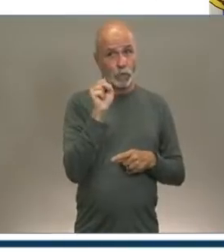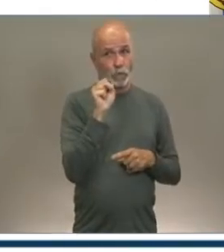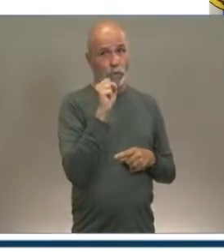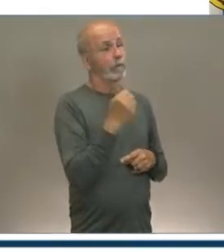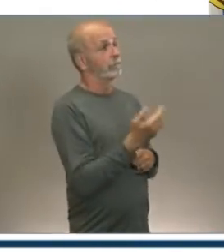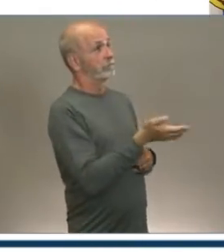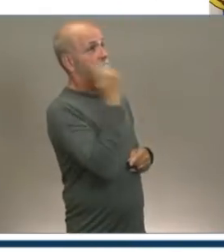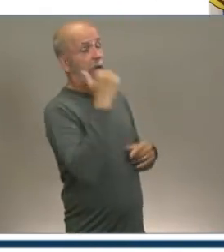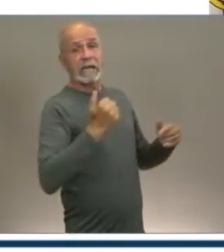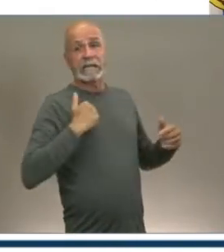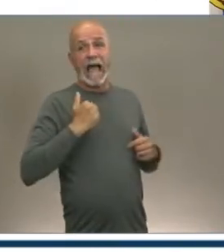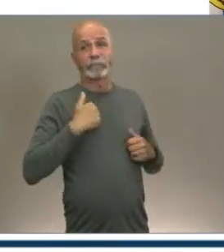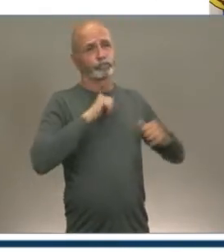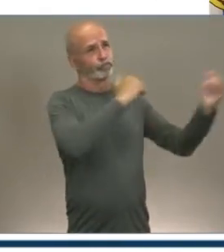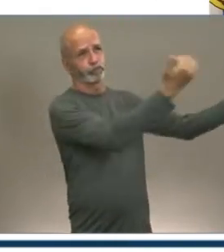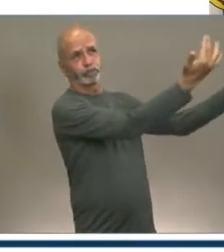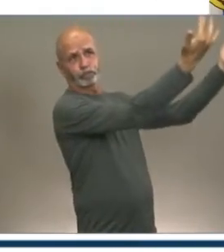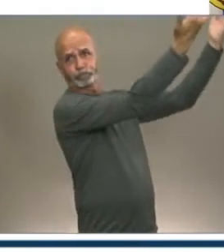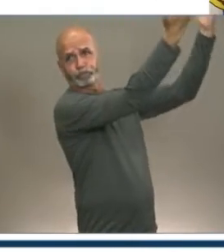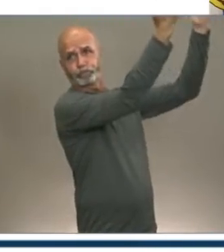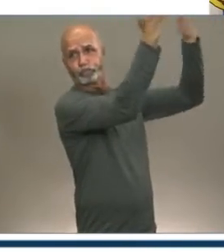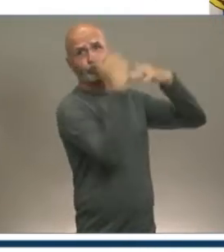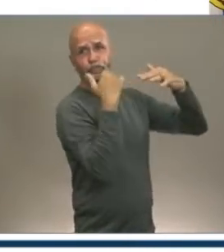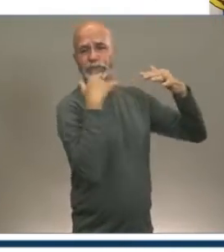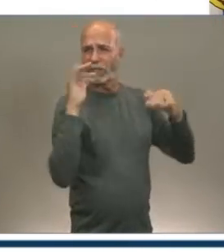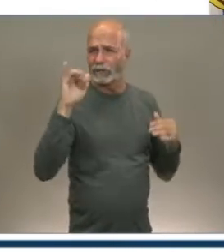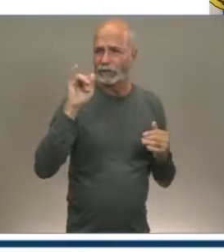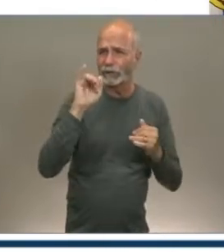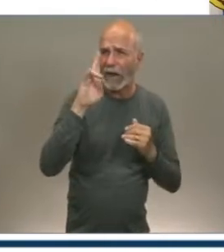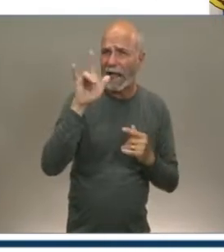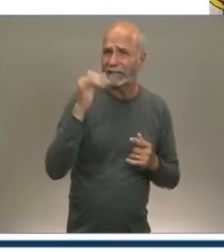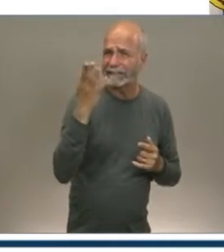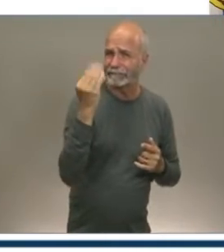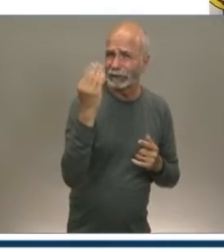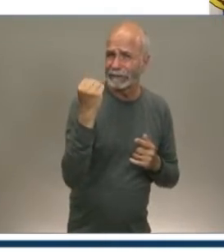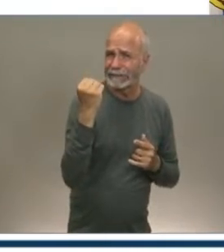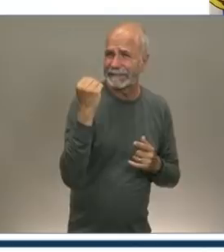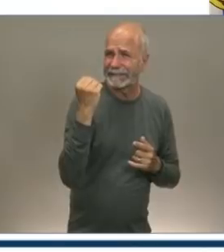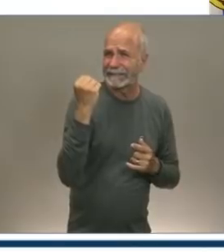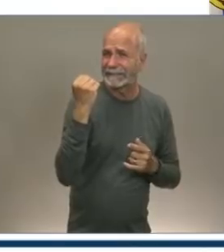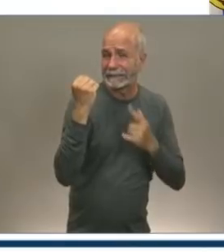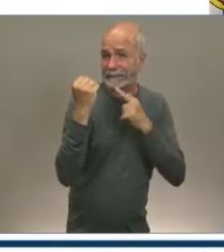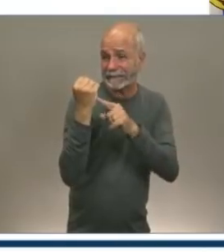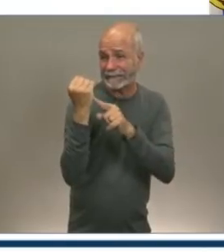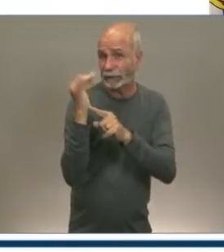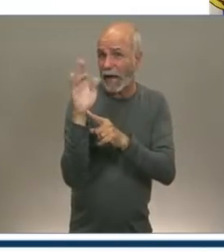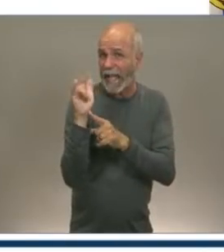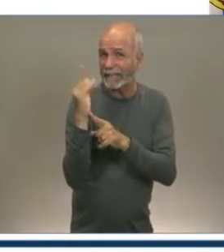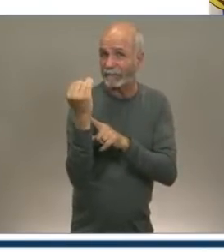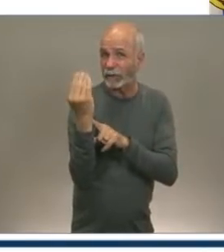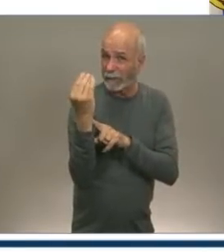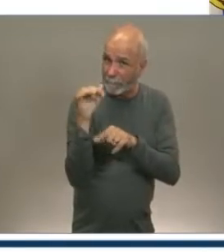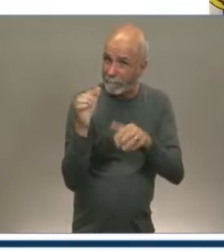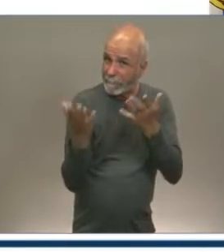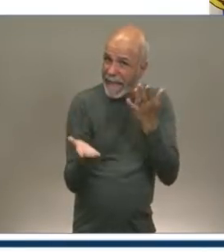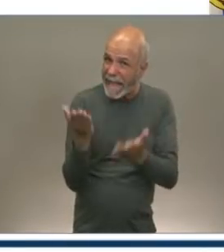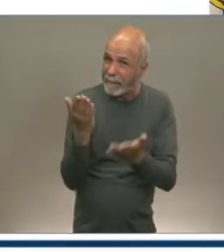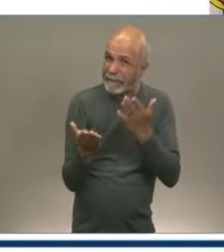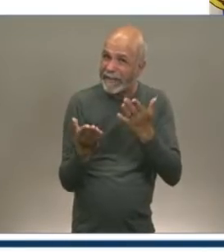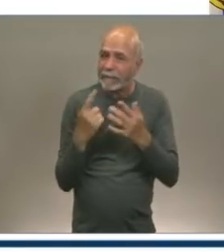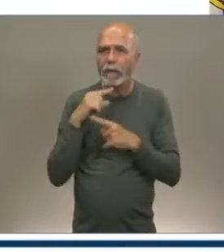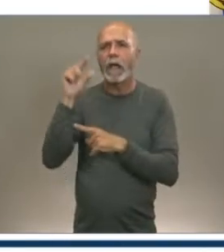you've mentioned, July 14th is tentative reopening, but the government website also mentions June